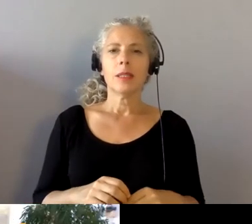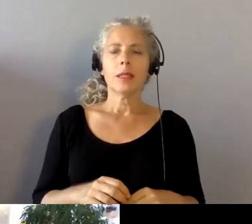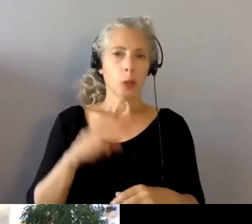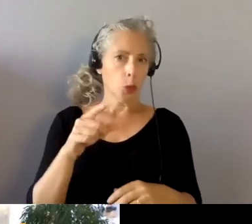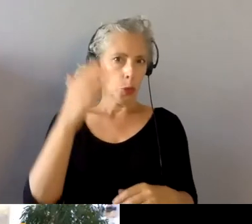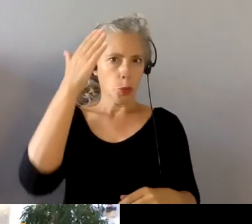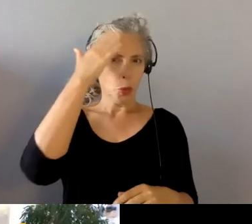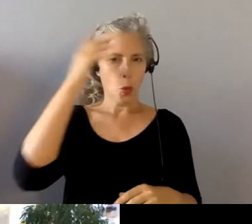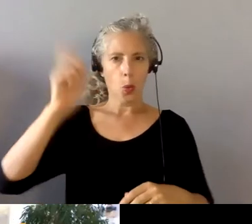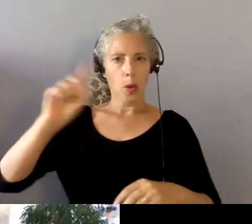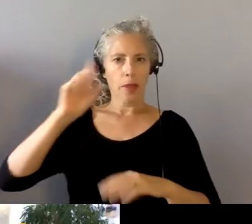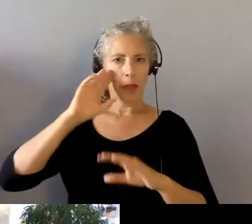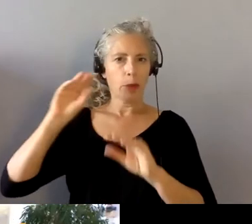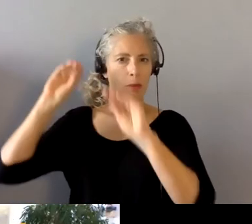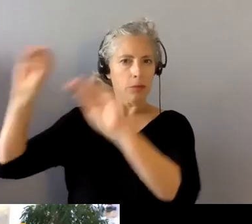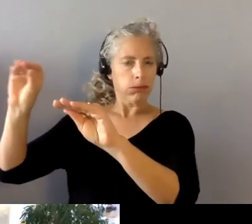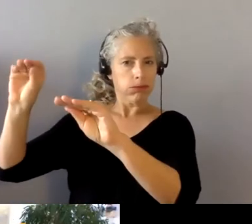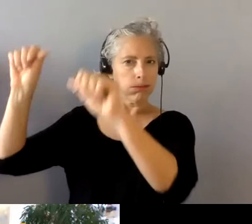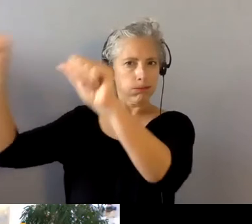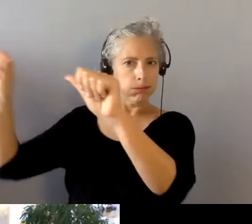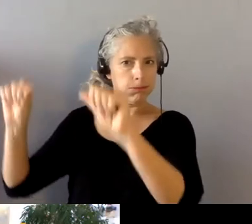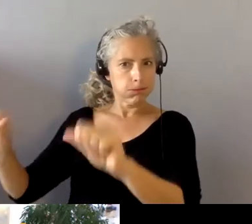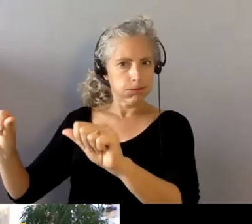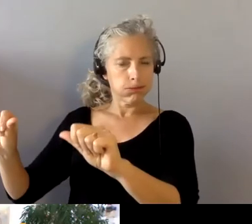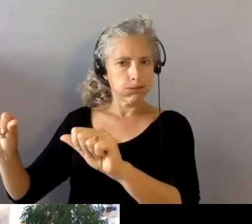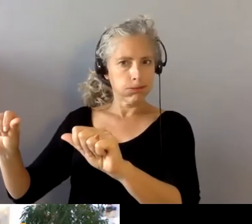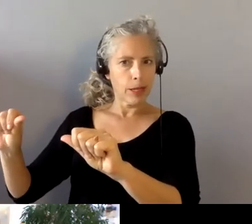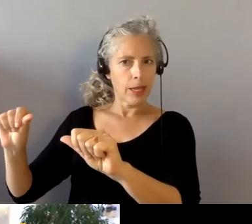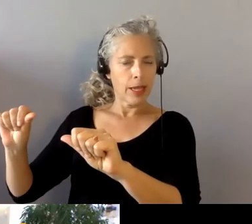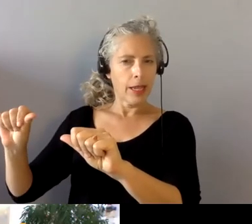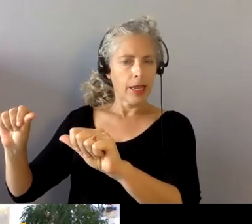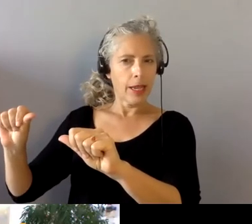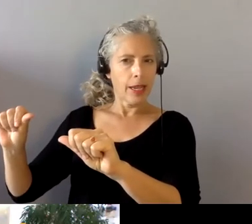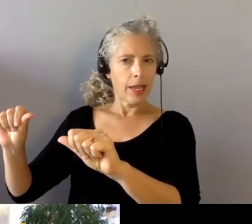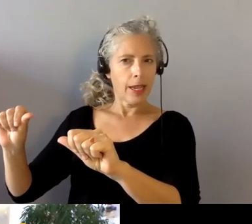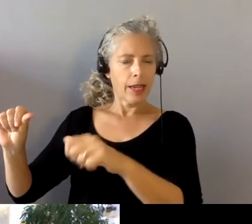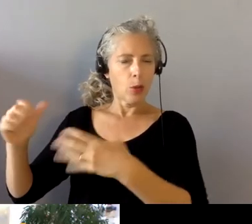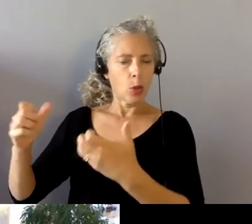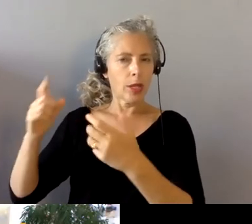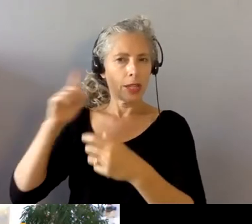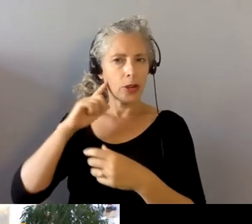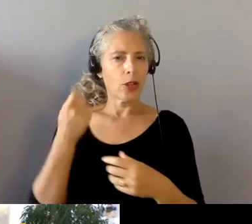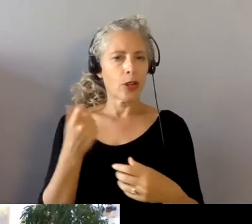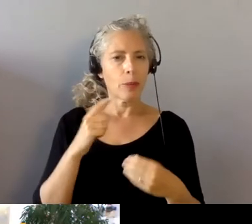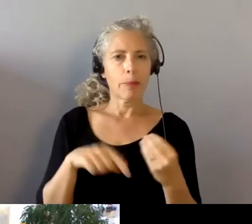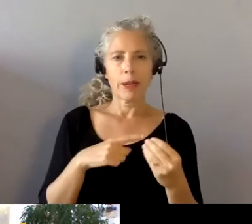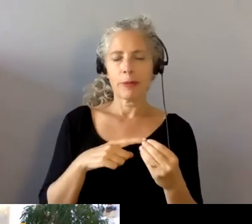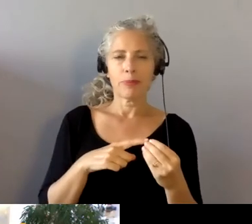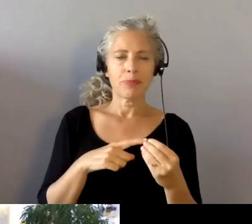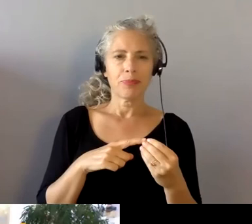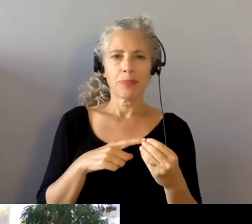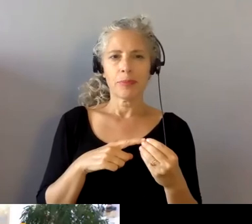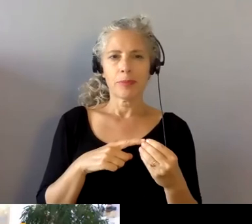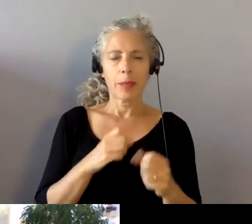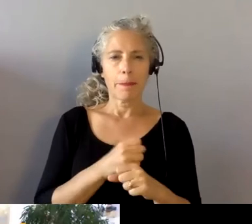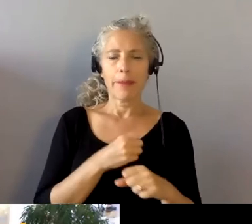knowing where they would be and how they would be placed specifically. So I wanted to hear a little bit about kind of